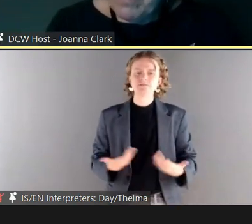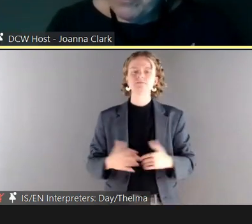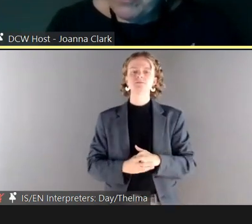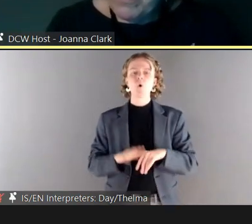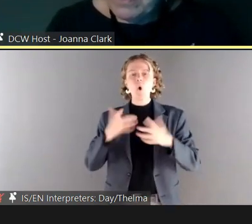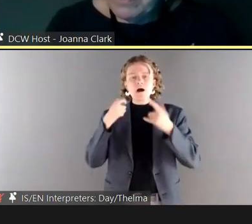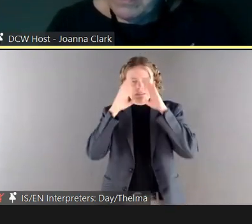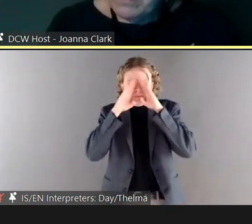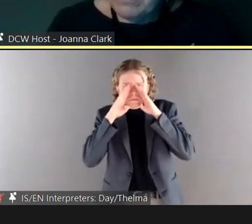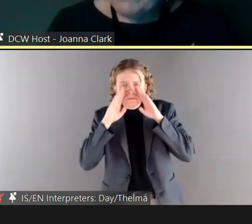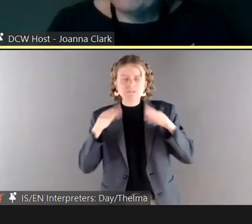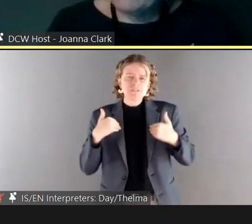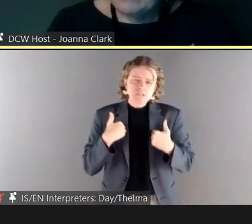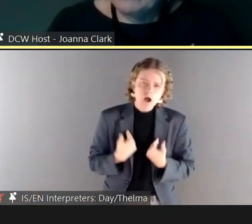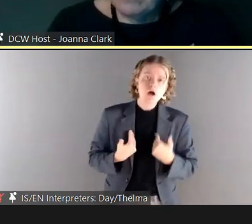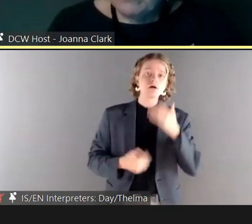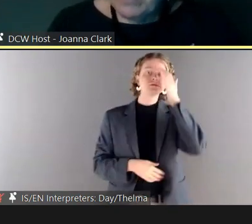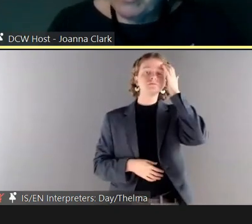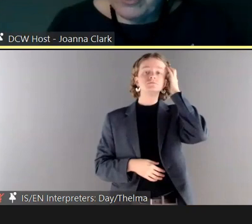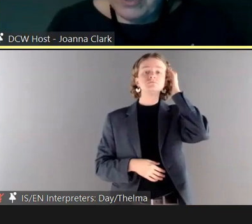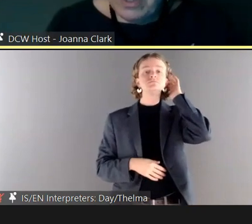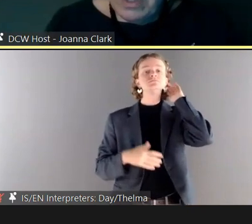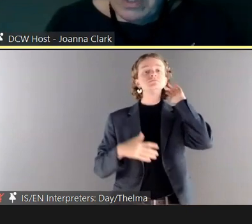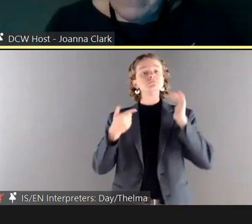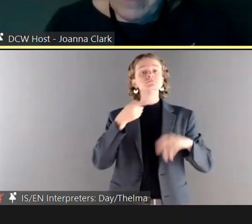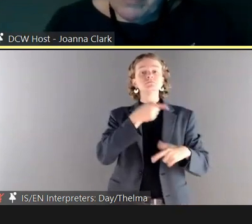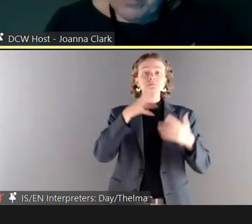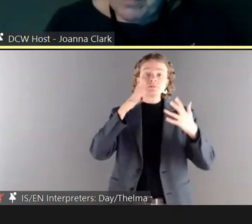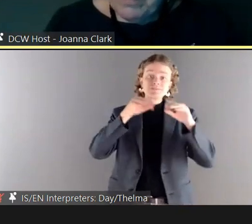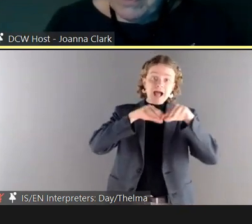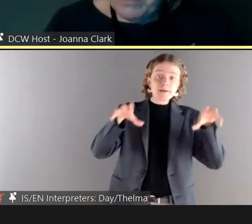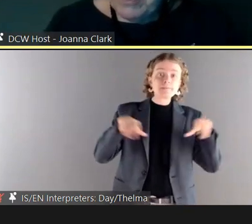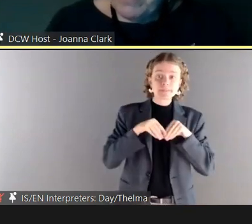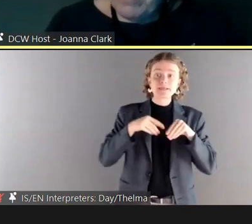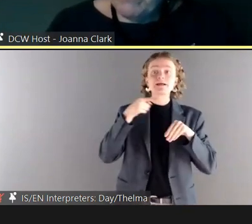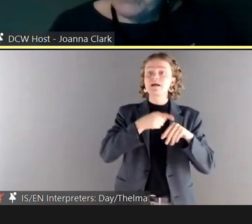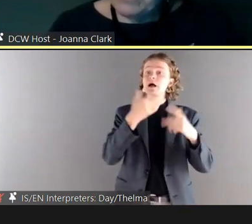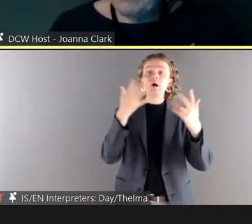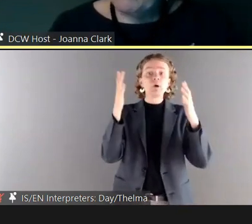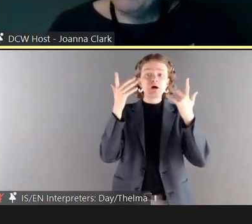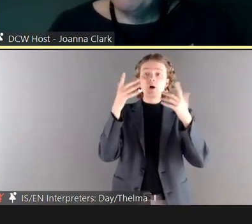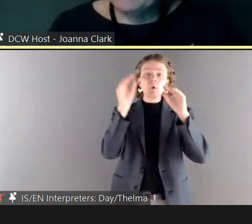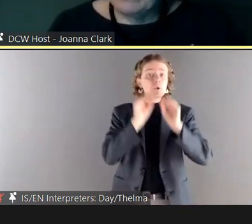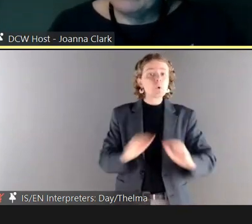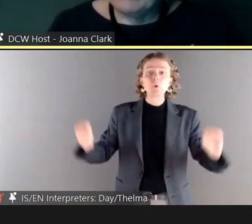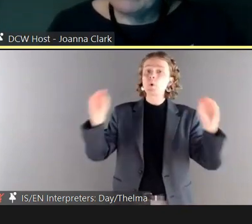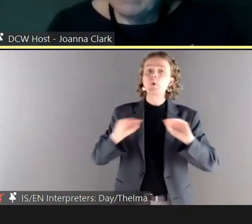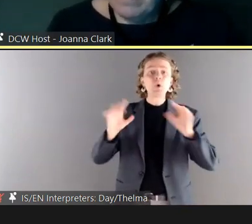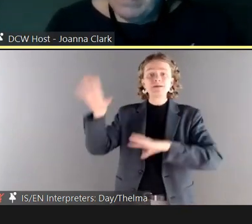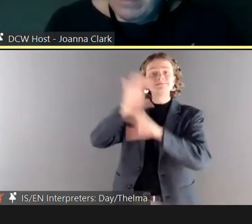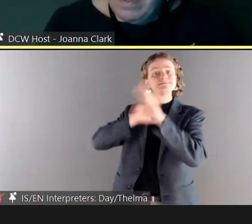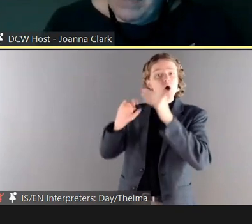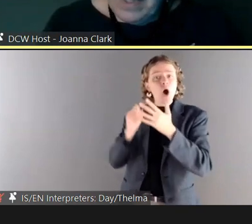no opportunity to learn an official sign language, they'll probably develop their own system of home